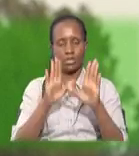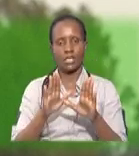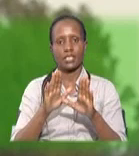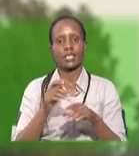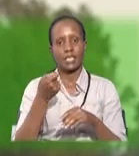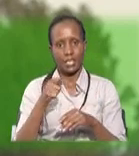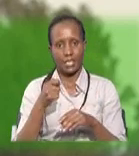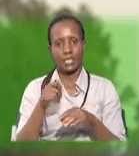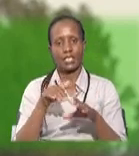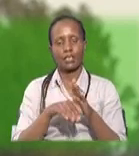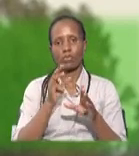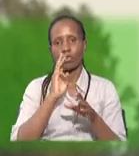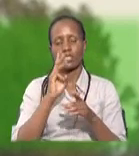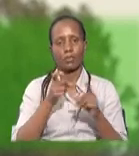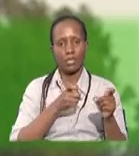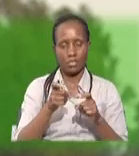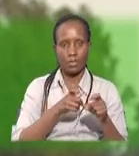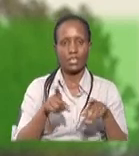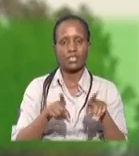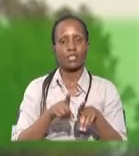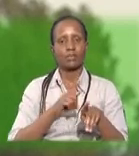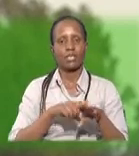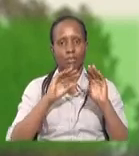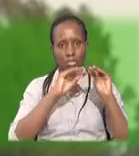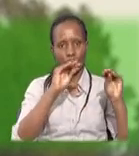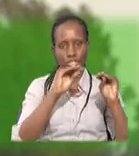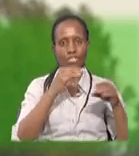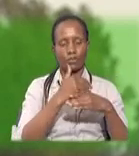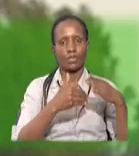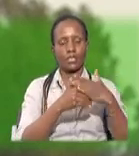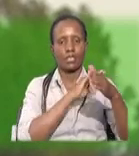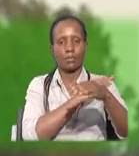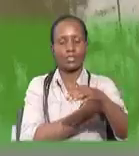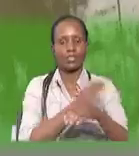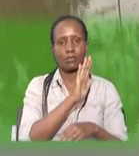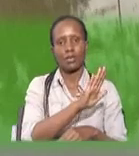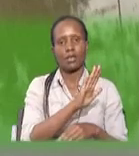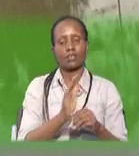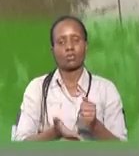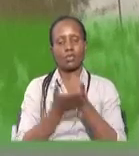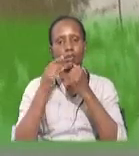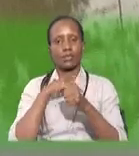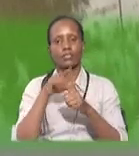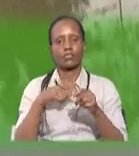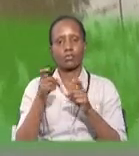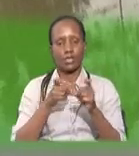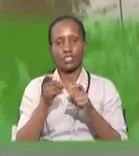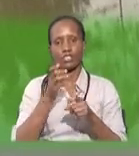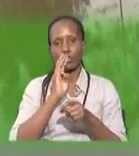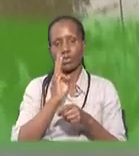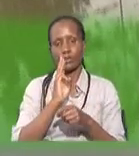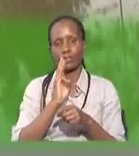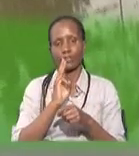water management, we have also been building their capacity so that they can assist us in managing the water, especially at the on-farm